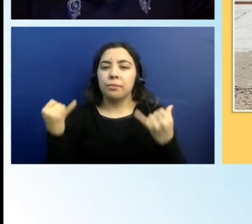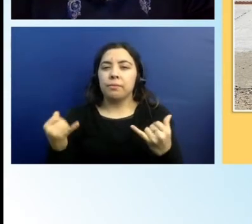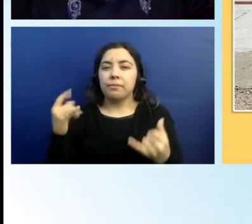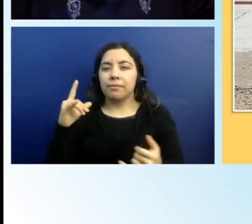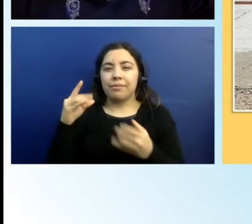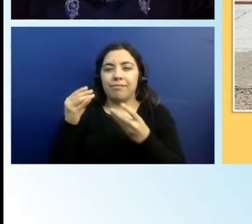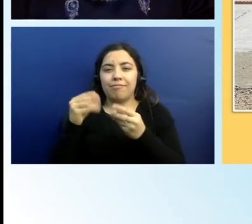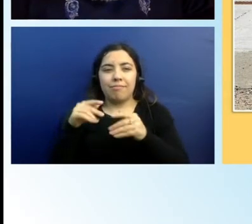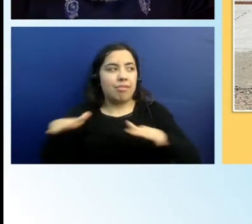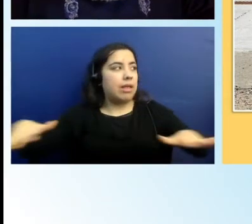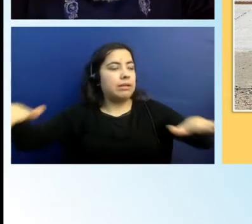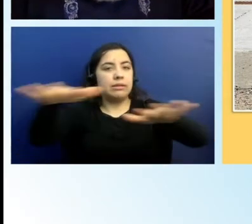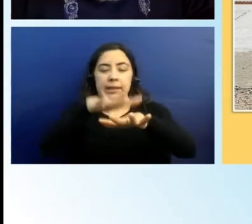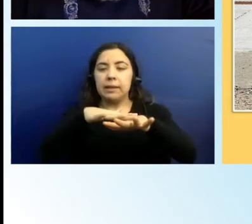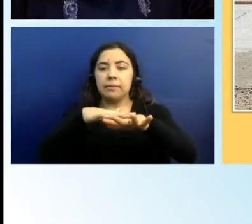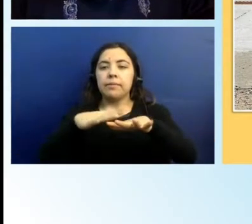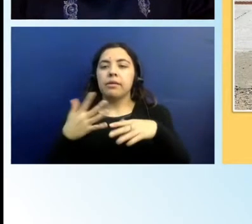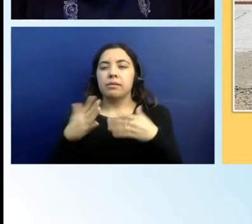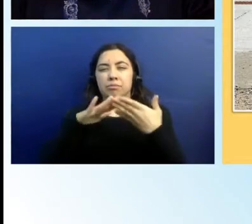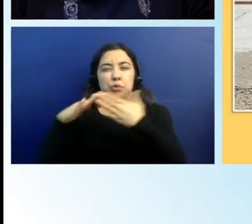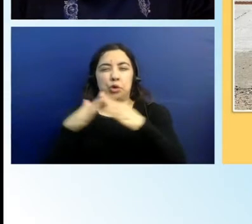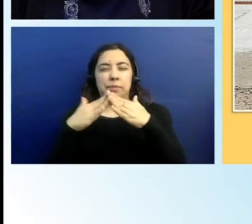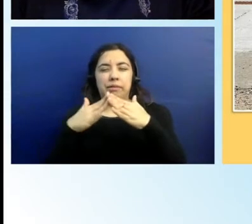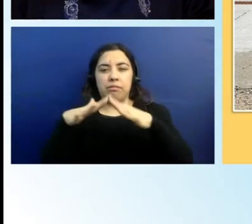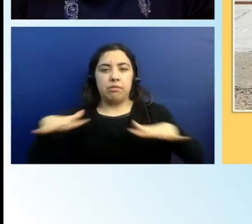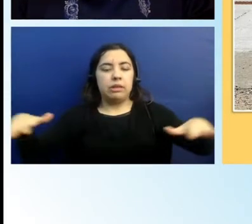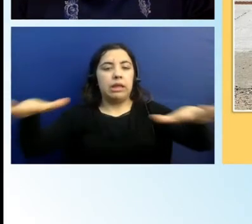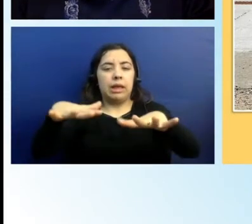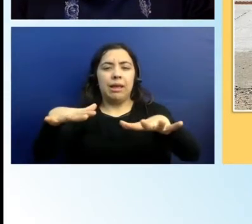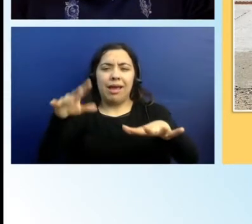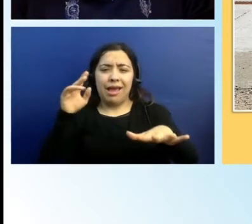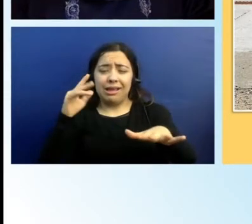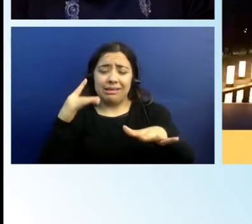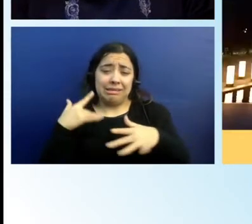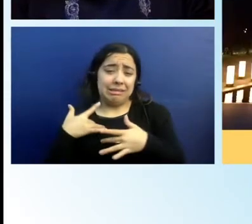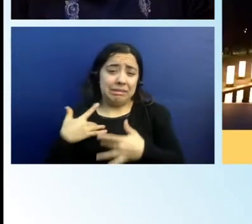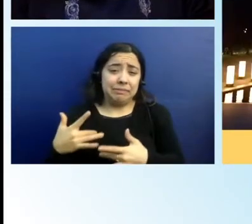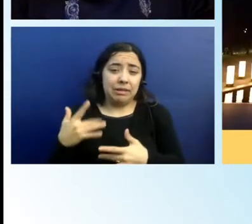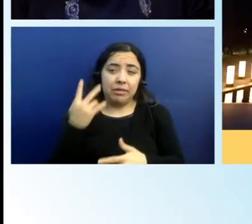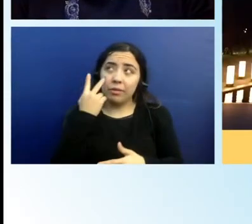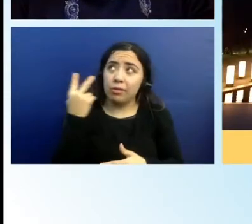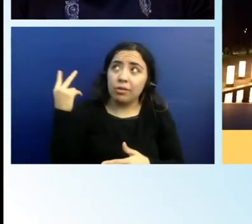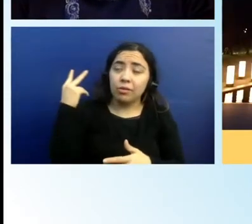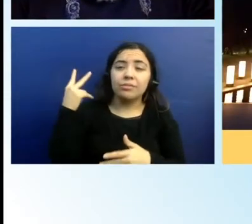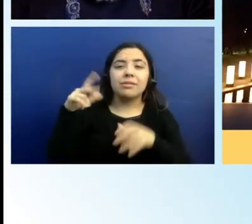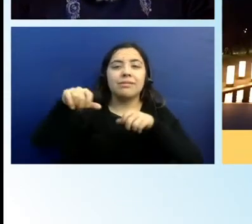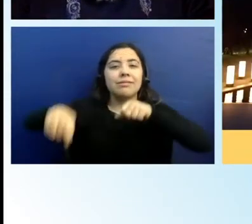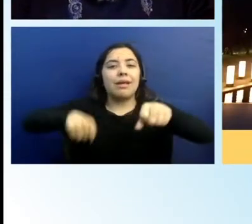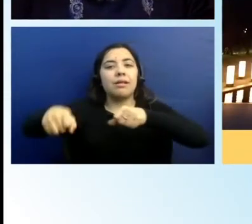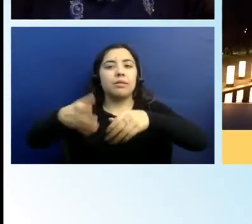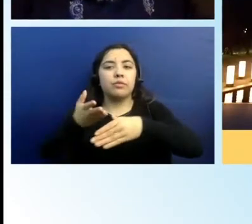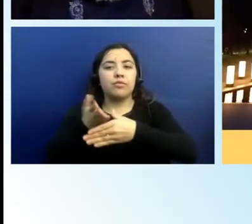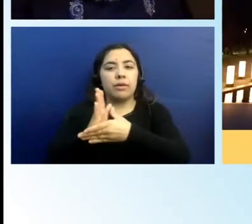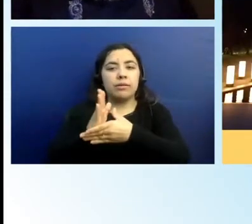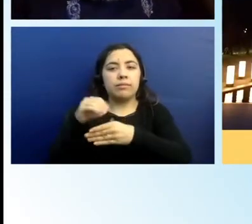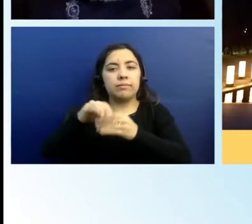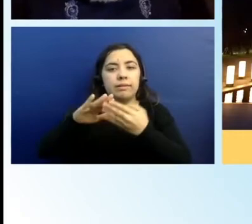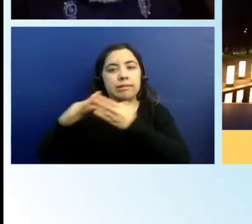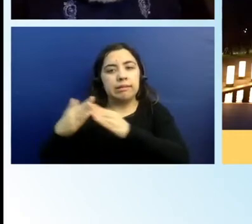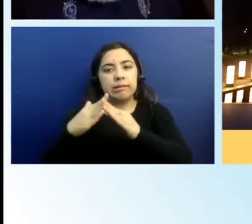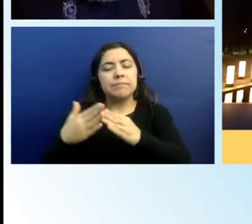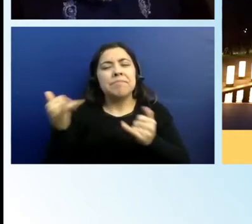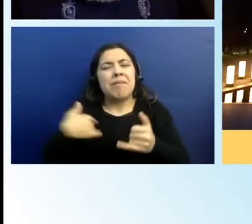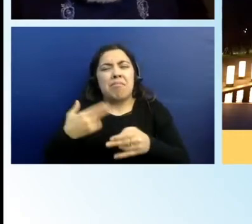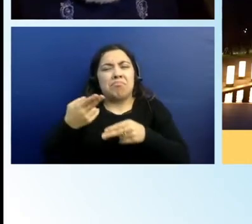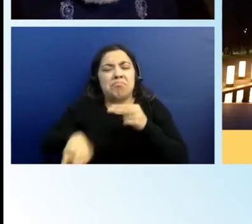and oftentimes they look to cyclists' rights in the city. And I'm just going to close with this last